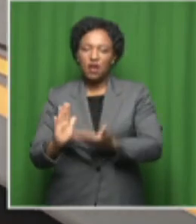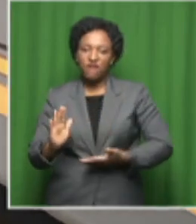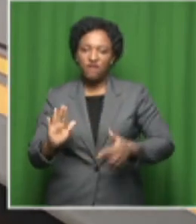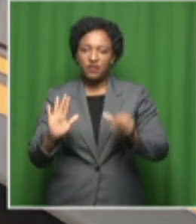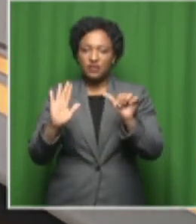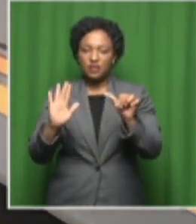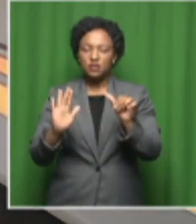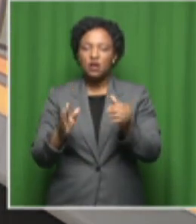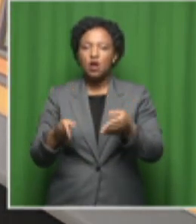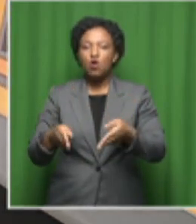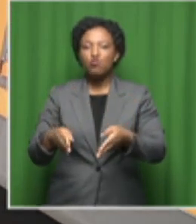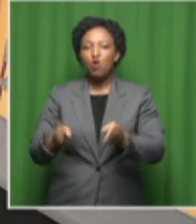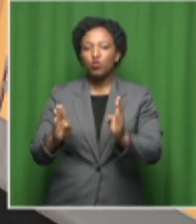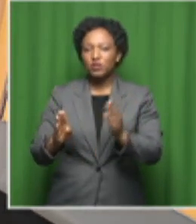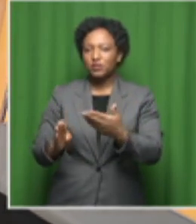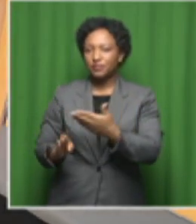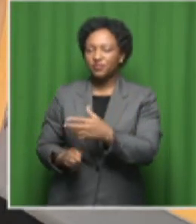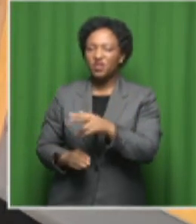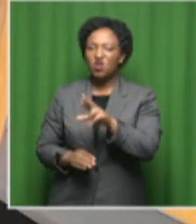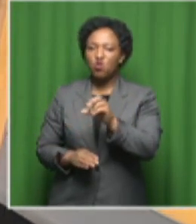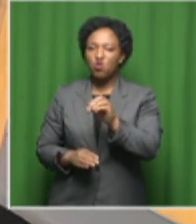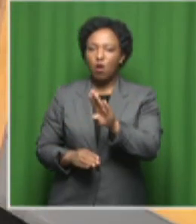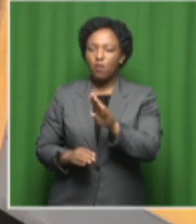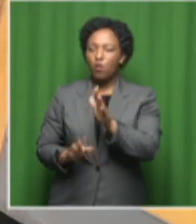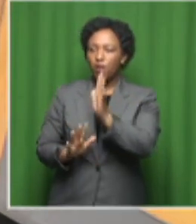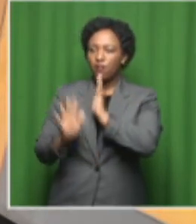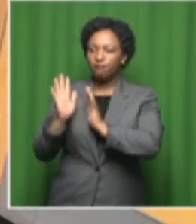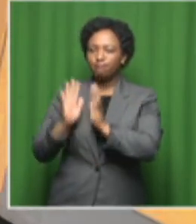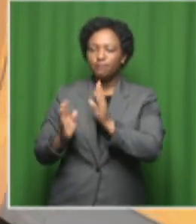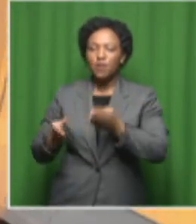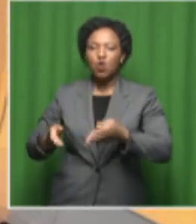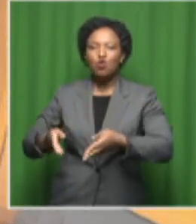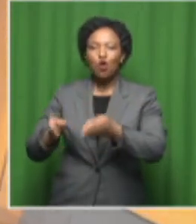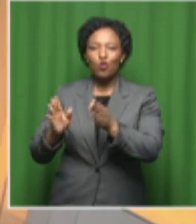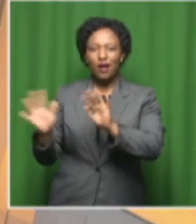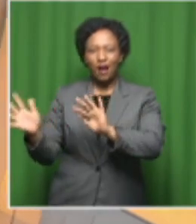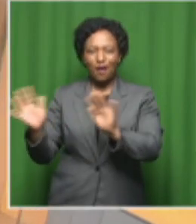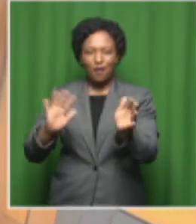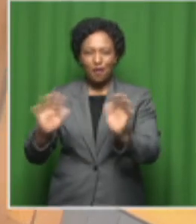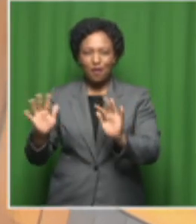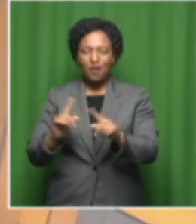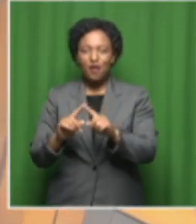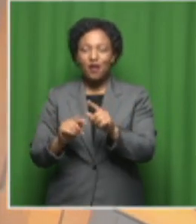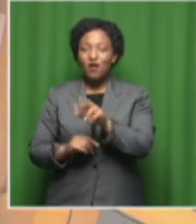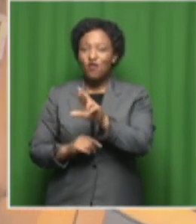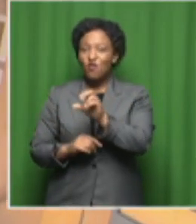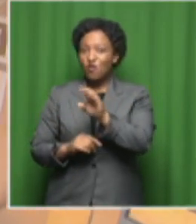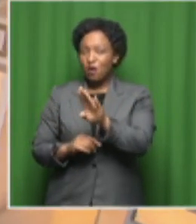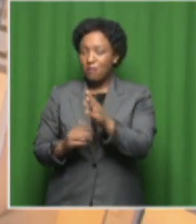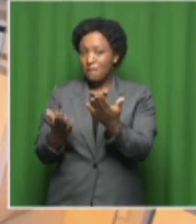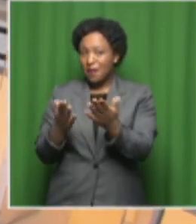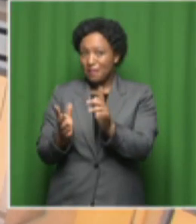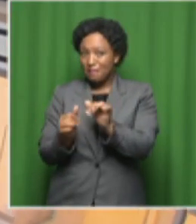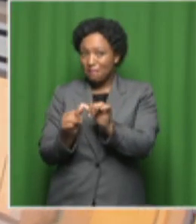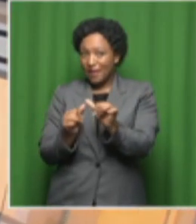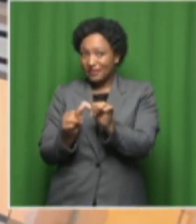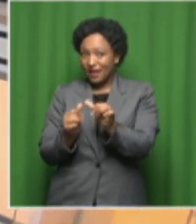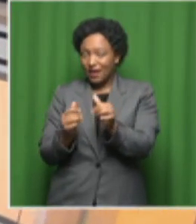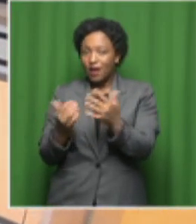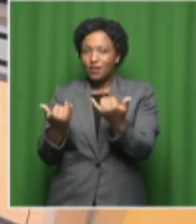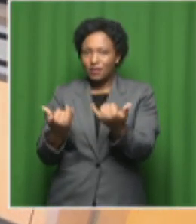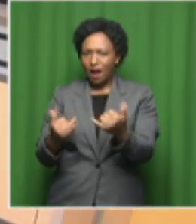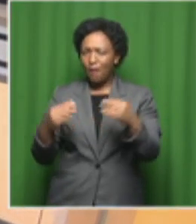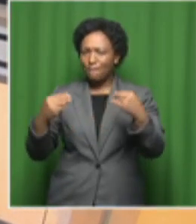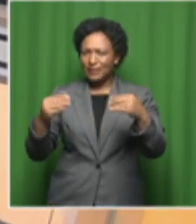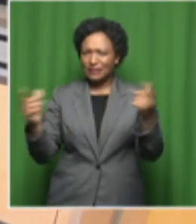Let's check in on the roads now. Rob Byrne standing by to give us an update. Rob Byrne, I imagine things are looking a lot more back to business here in South